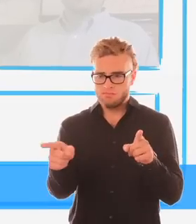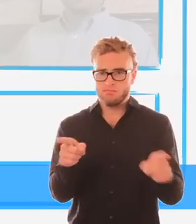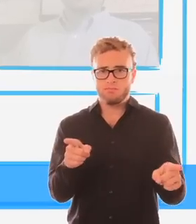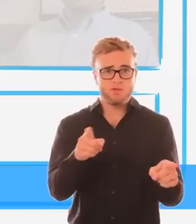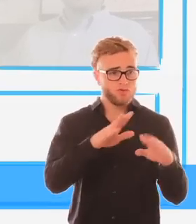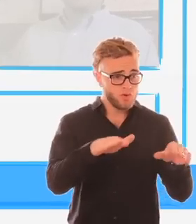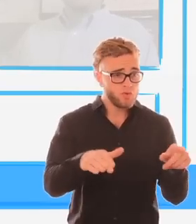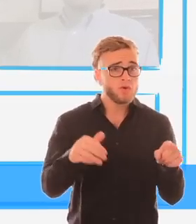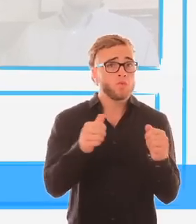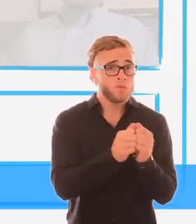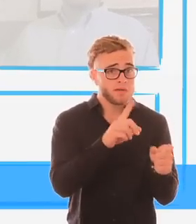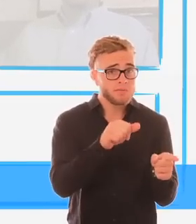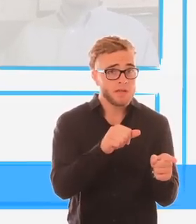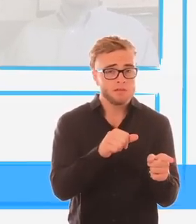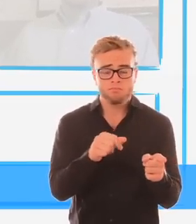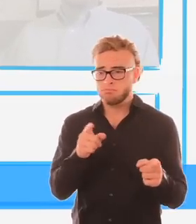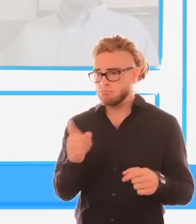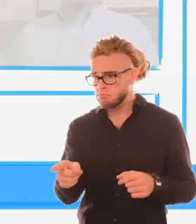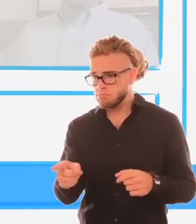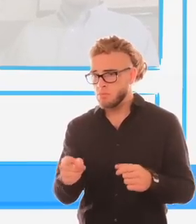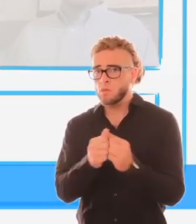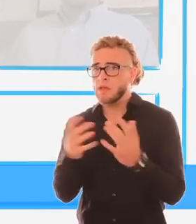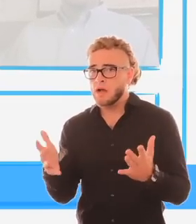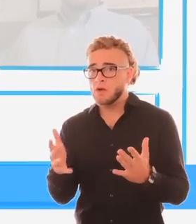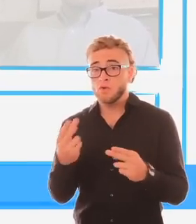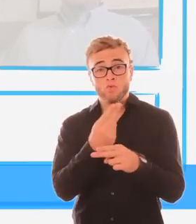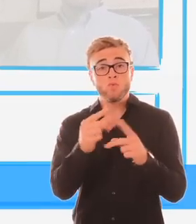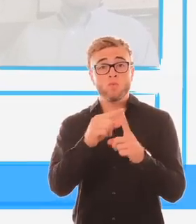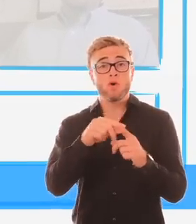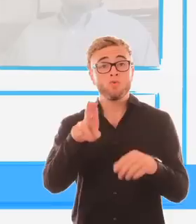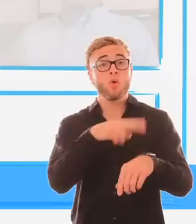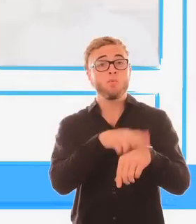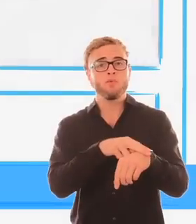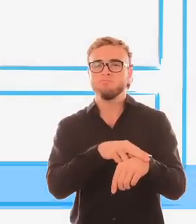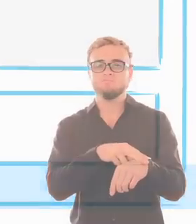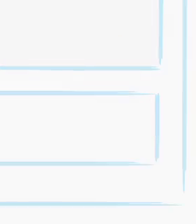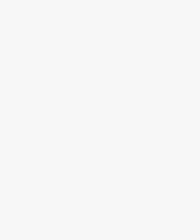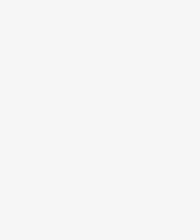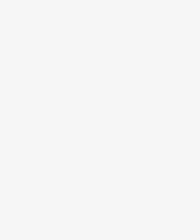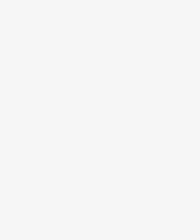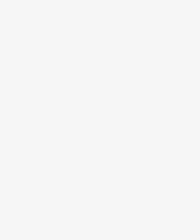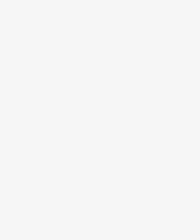between children with and without disabilities, don't use the word normal.